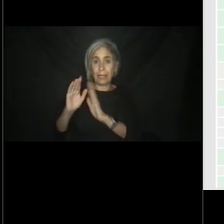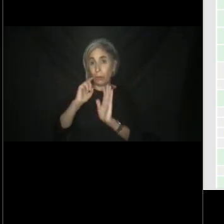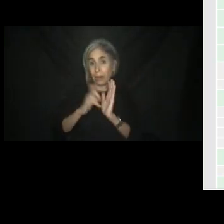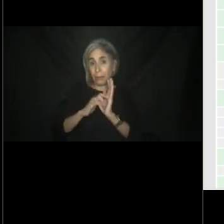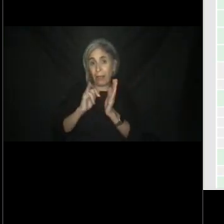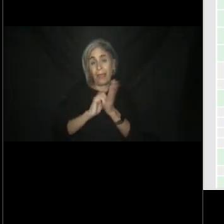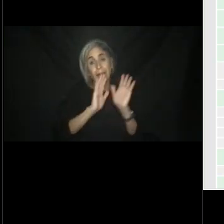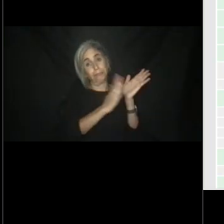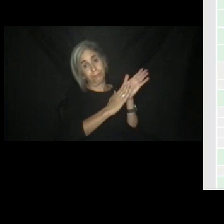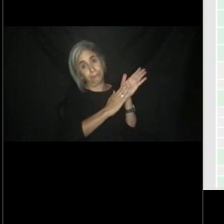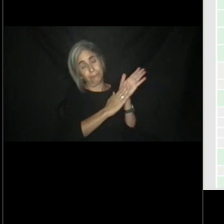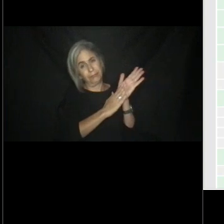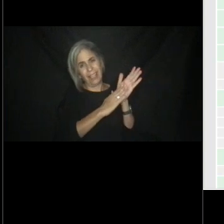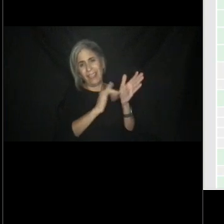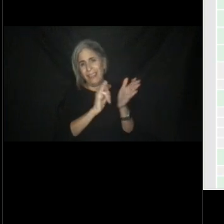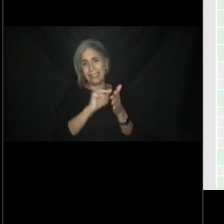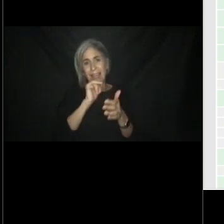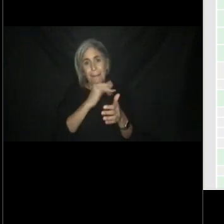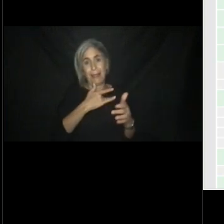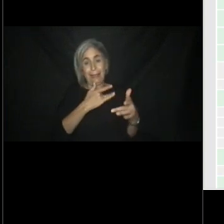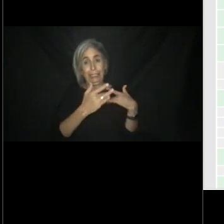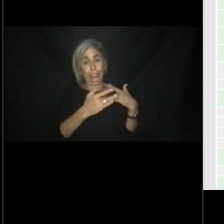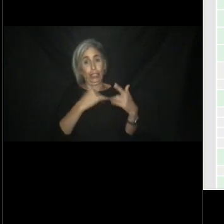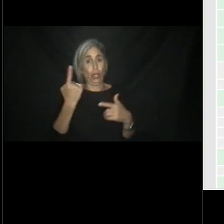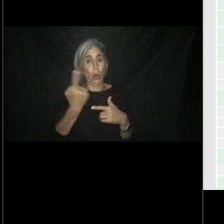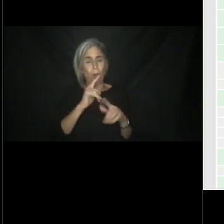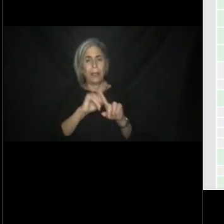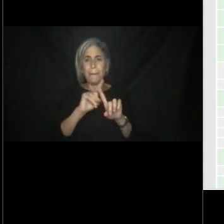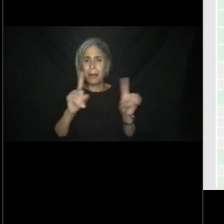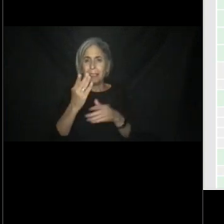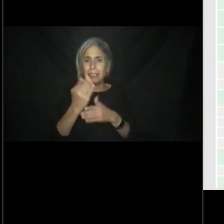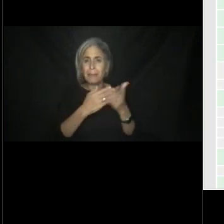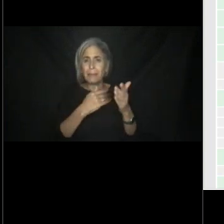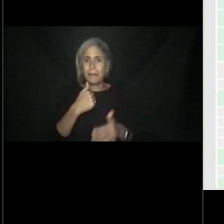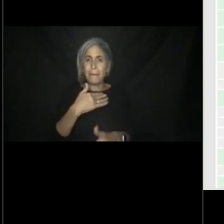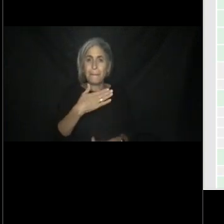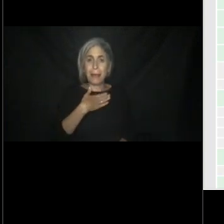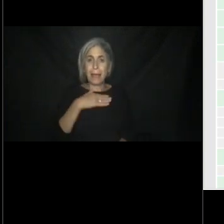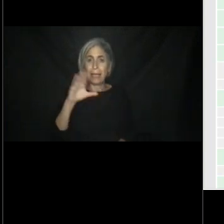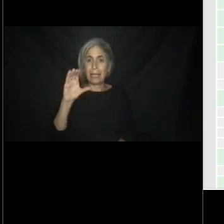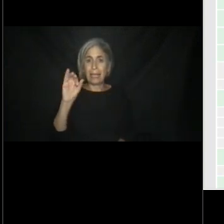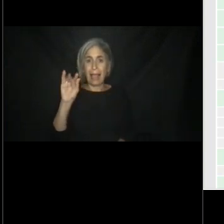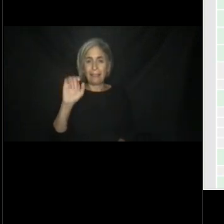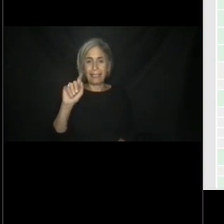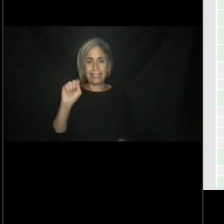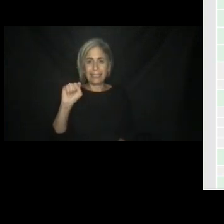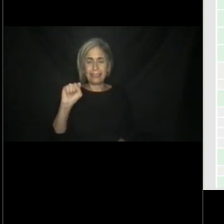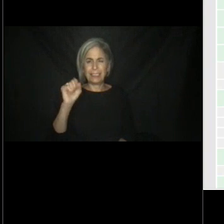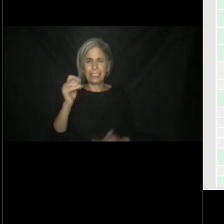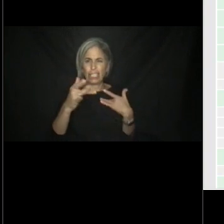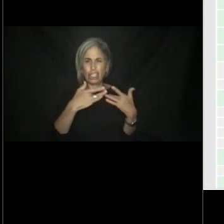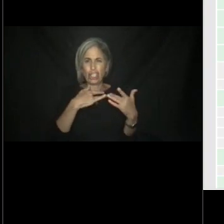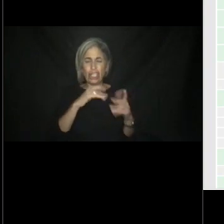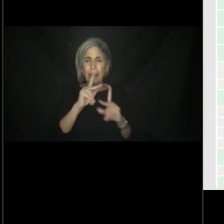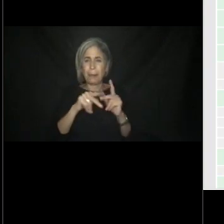huge, because I think that's not just my concern. I think that's some of my colleagues' concern, as well as a lot of our